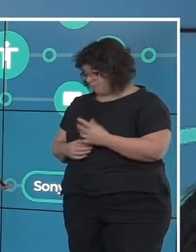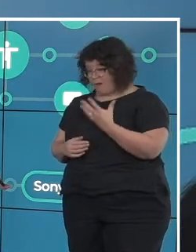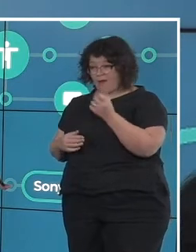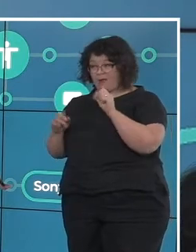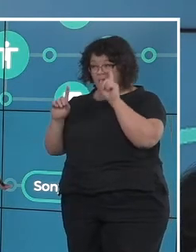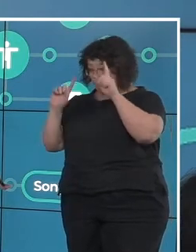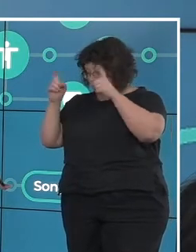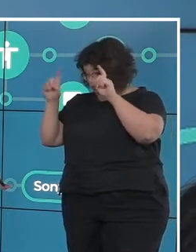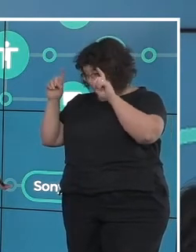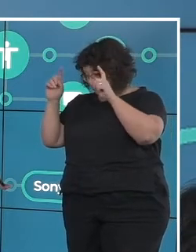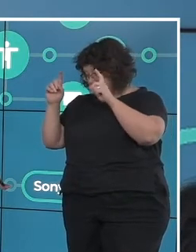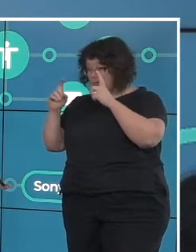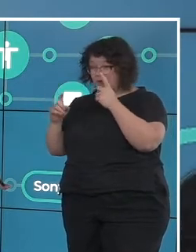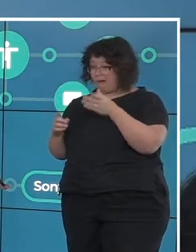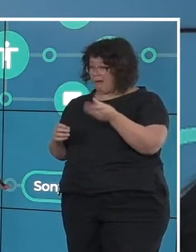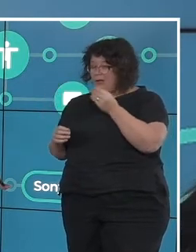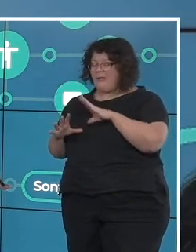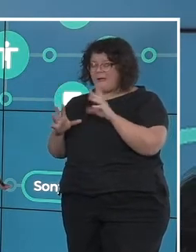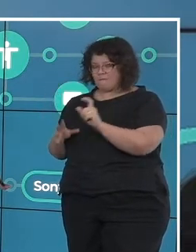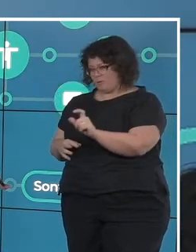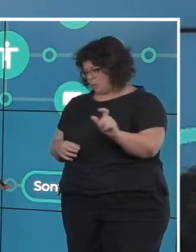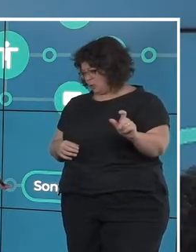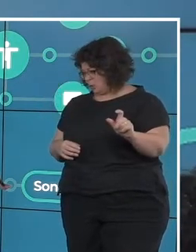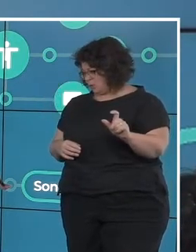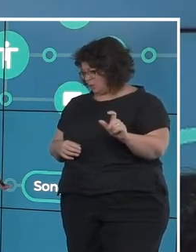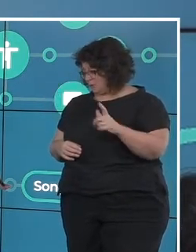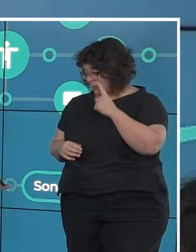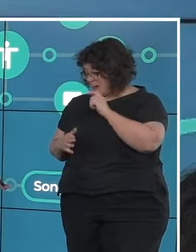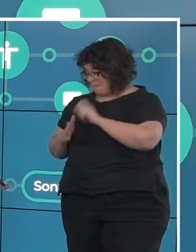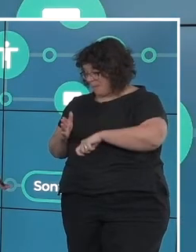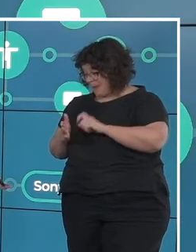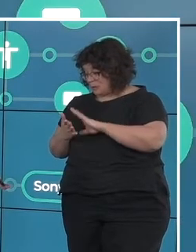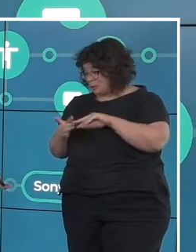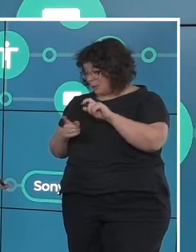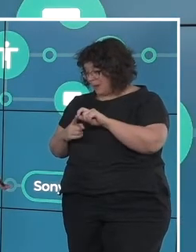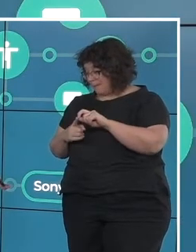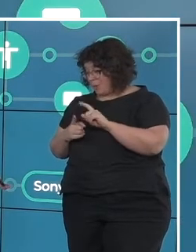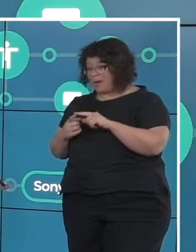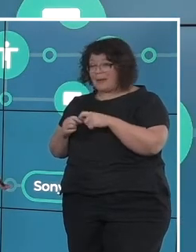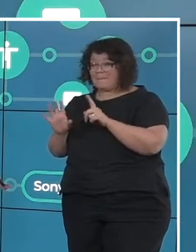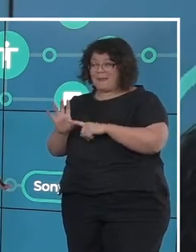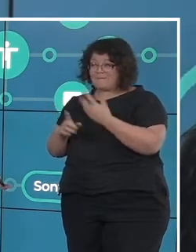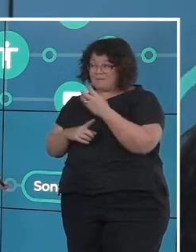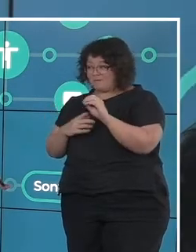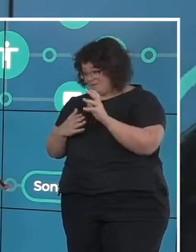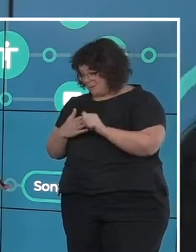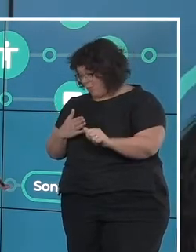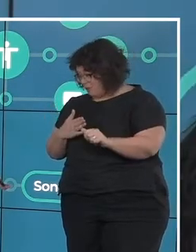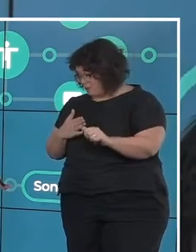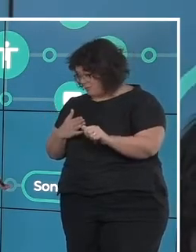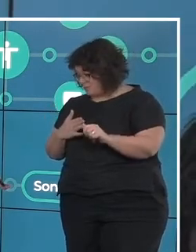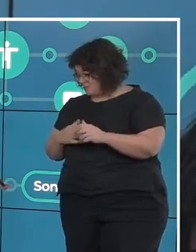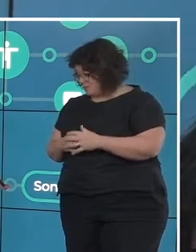on eBay for $50. And extremely convenient. Small magnet. It's